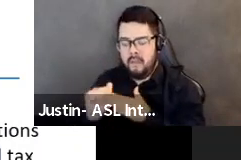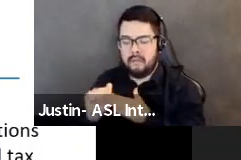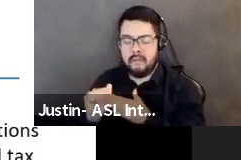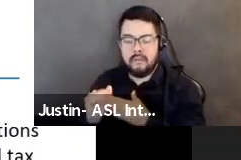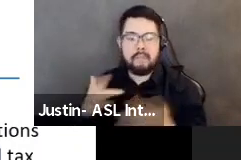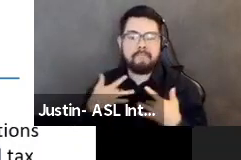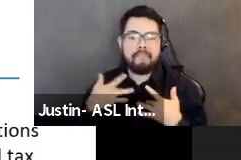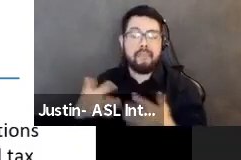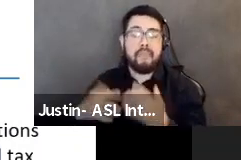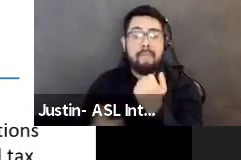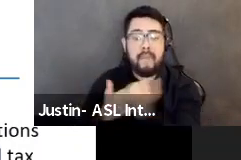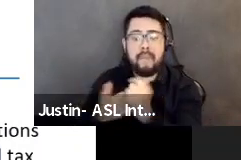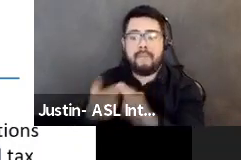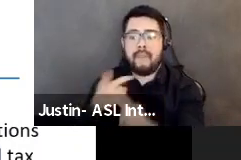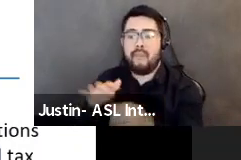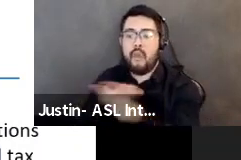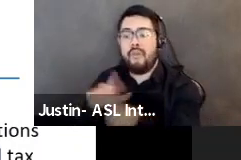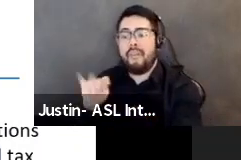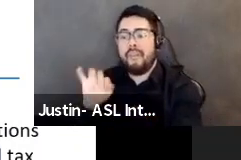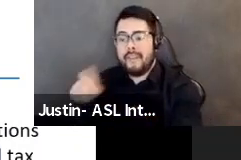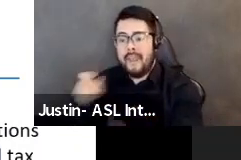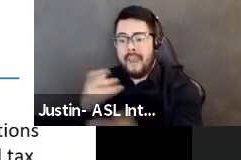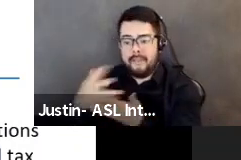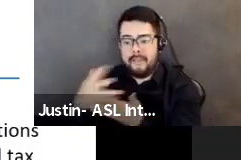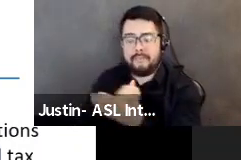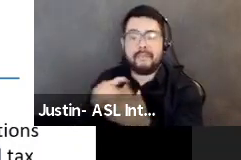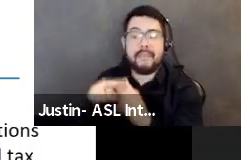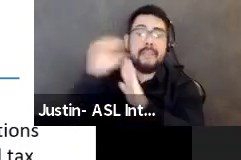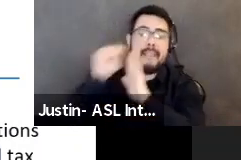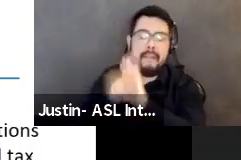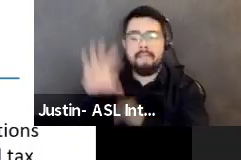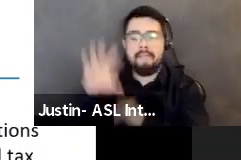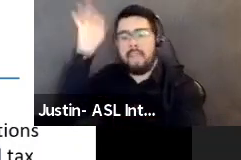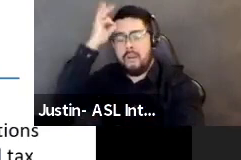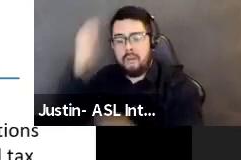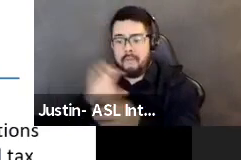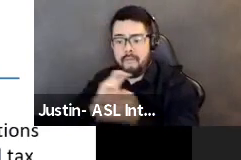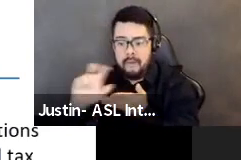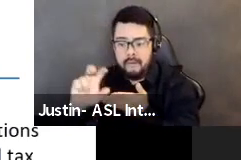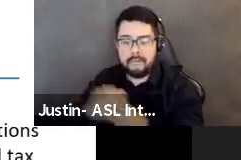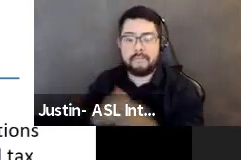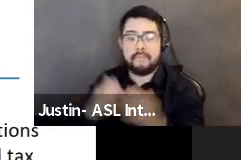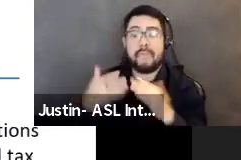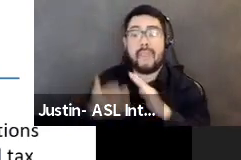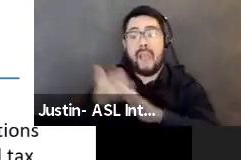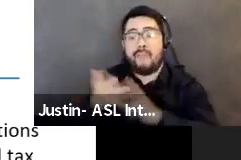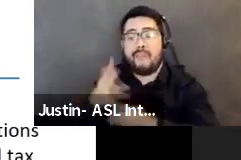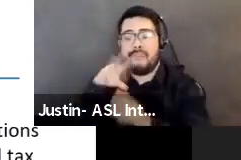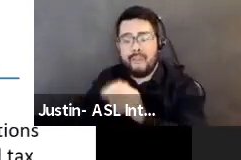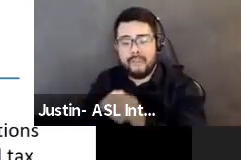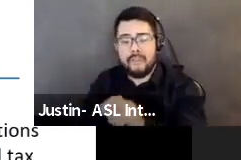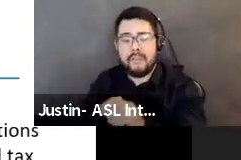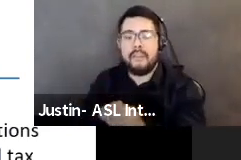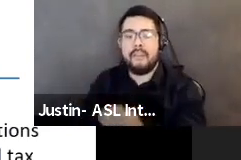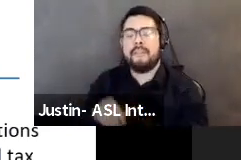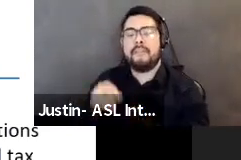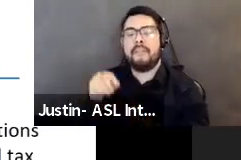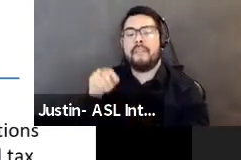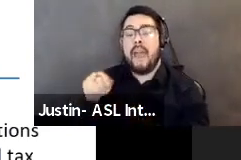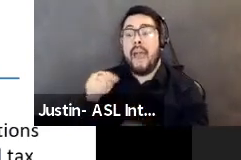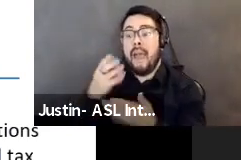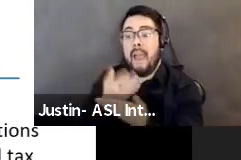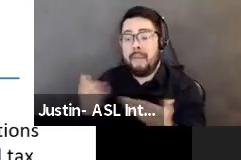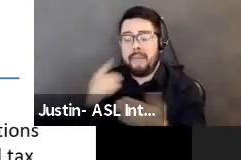funded through local tax revenues in state and federal funding the operating budget also includes non-discretionary items